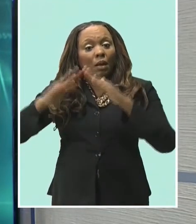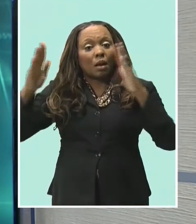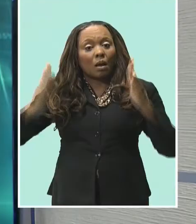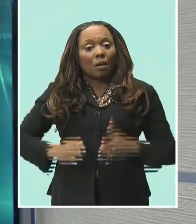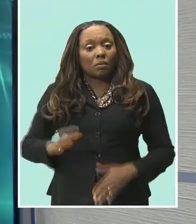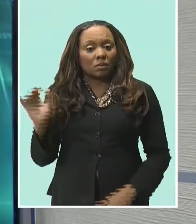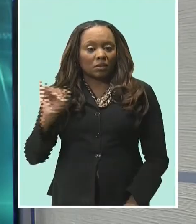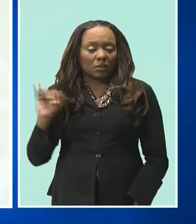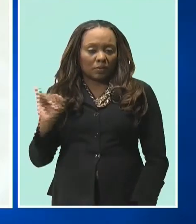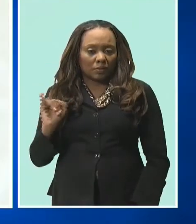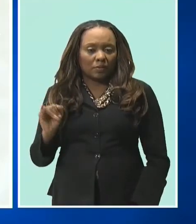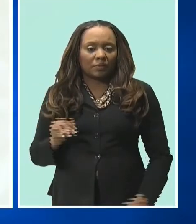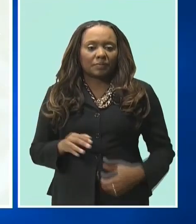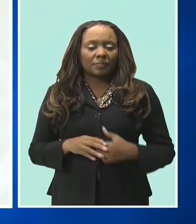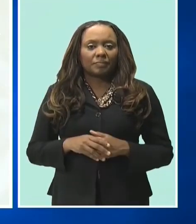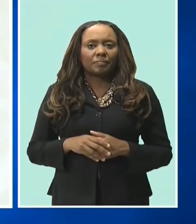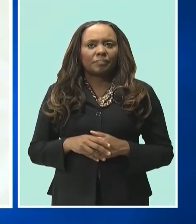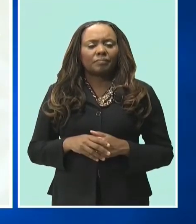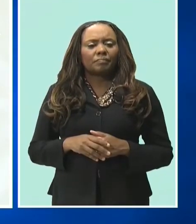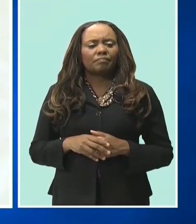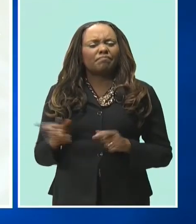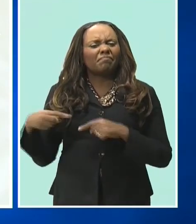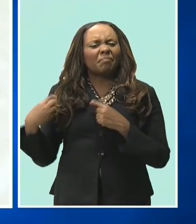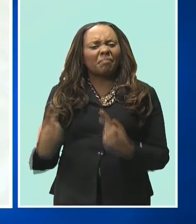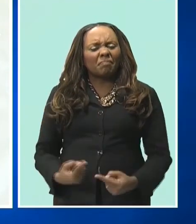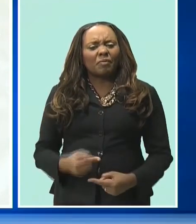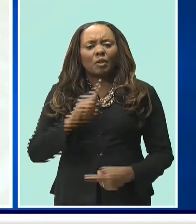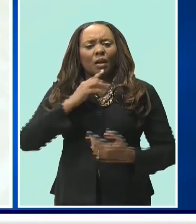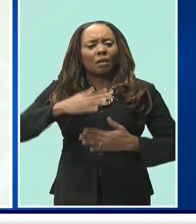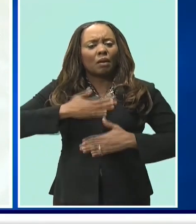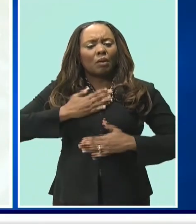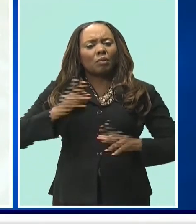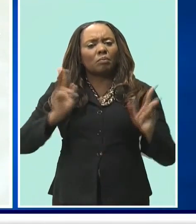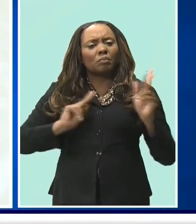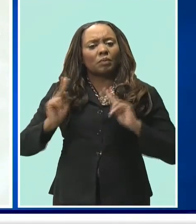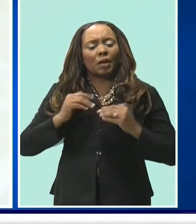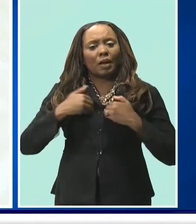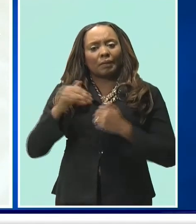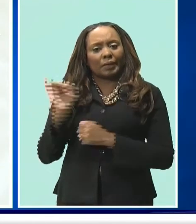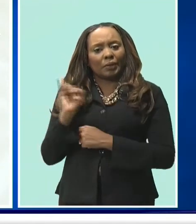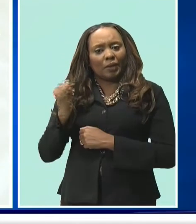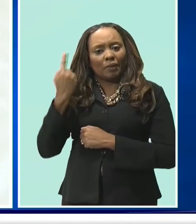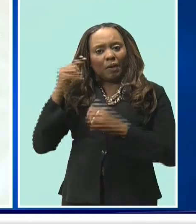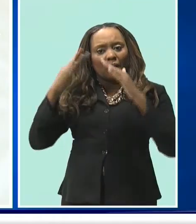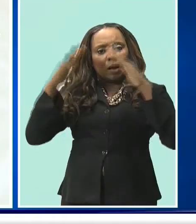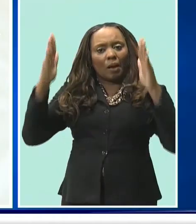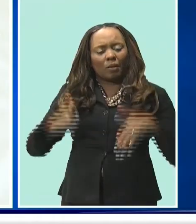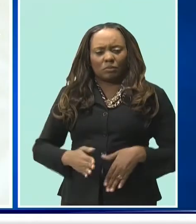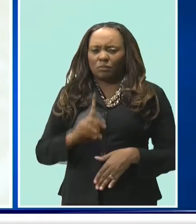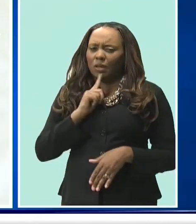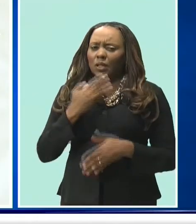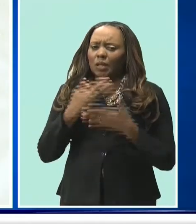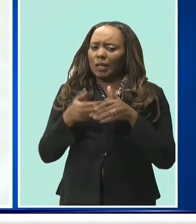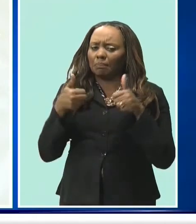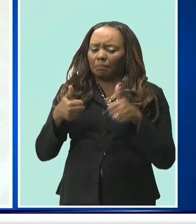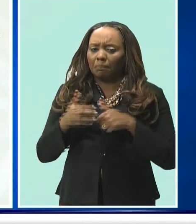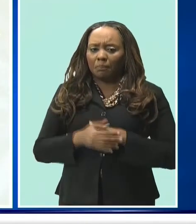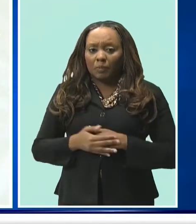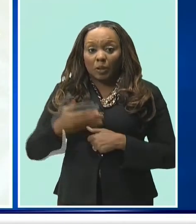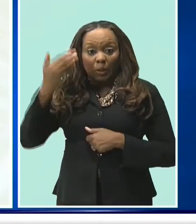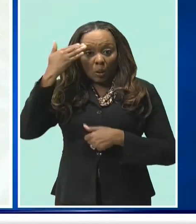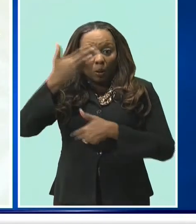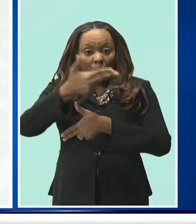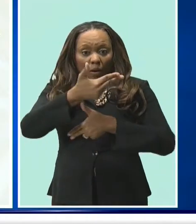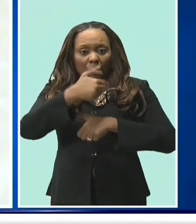premiums. We are quite happy to see persons are in fact insuring their properties, and that is good because obviously we're in the hurricane